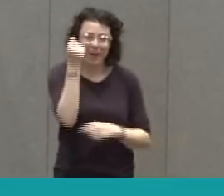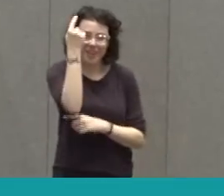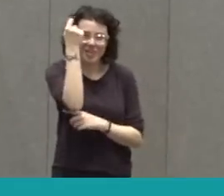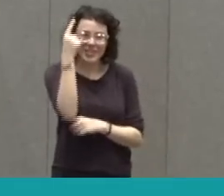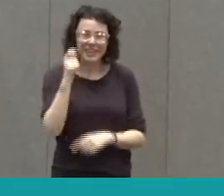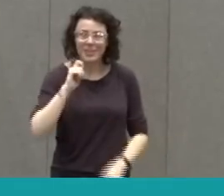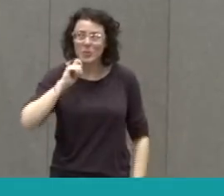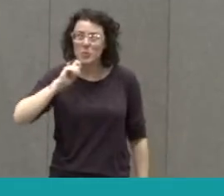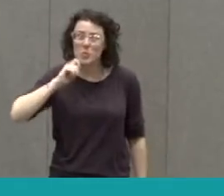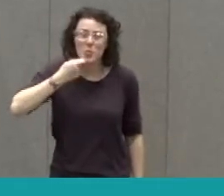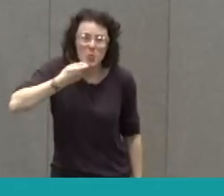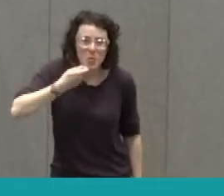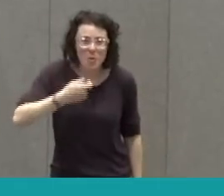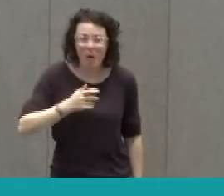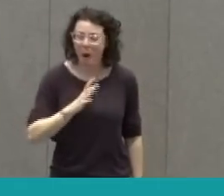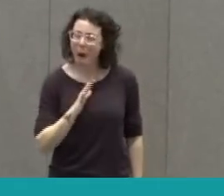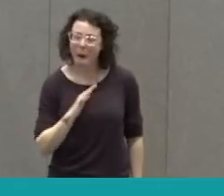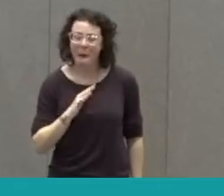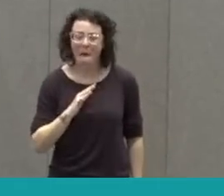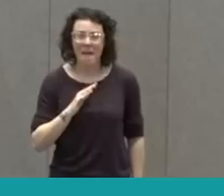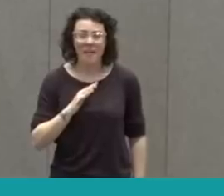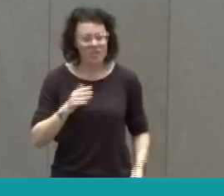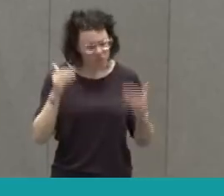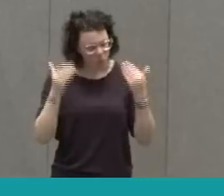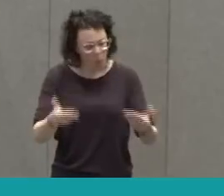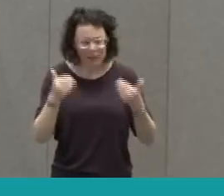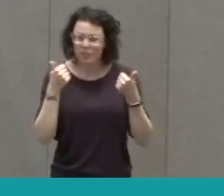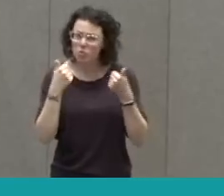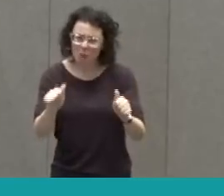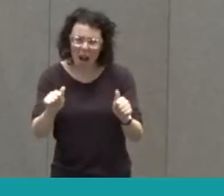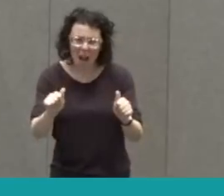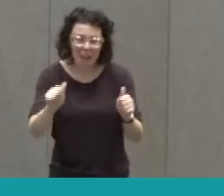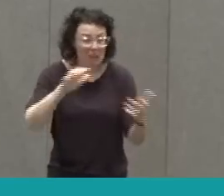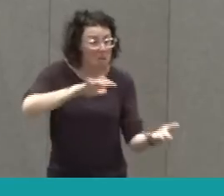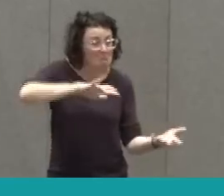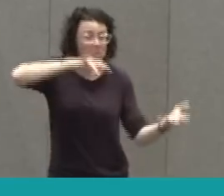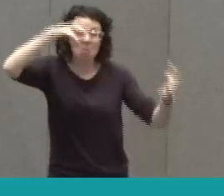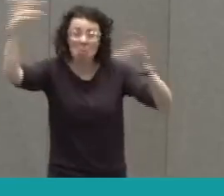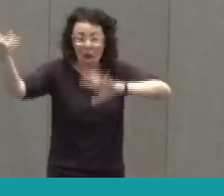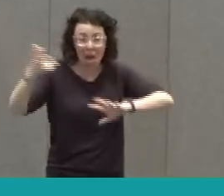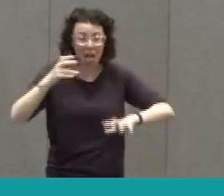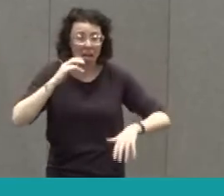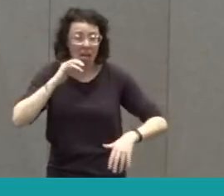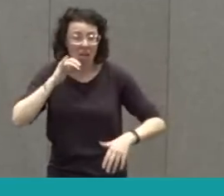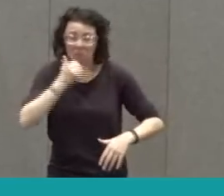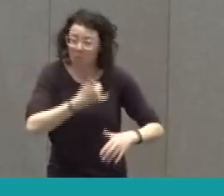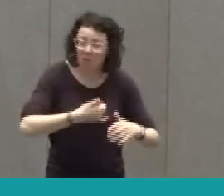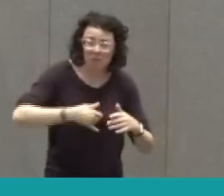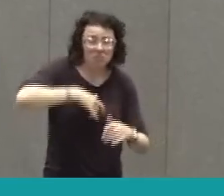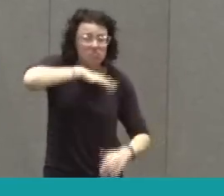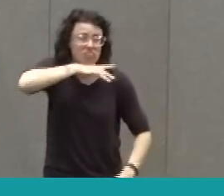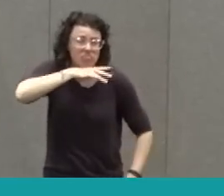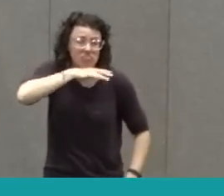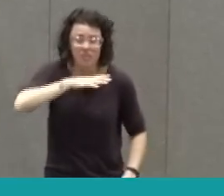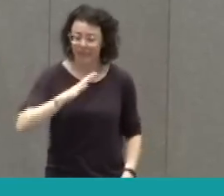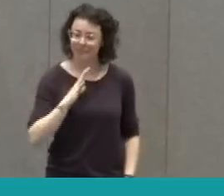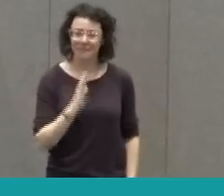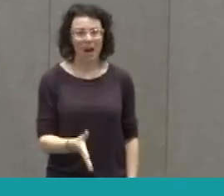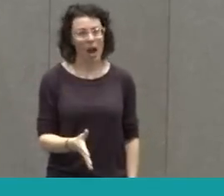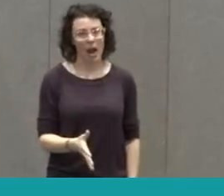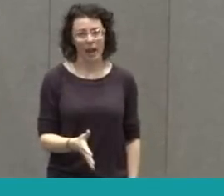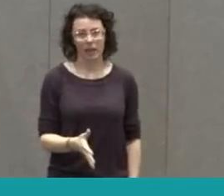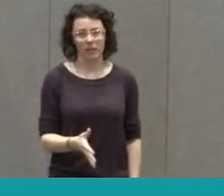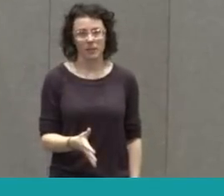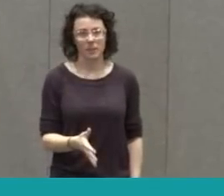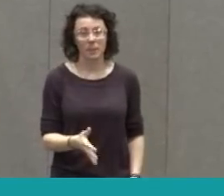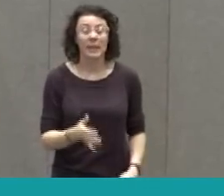out. It's okay if it's messy, dirty, just as long as you know where your answer is and you're able to